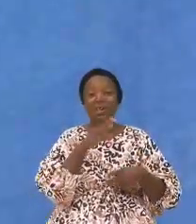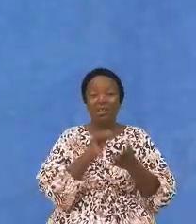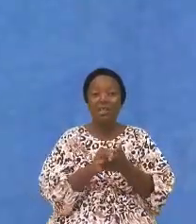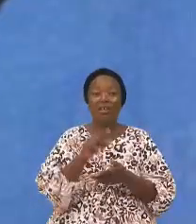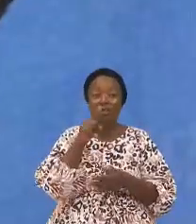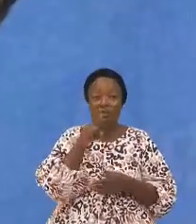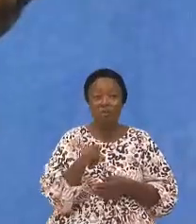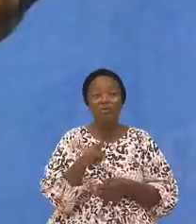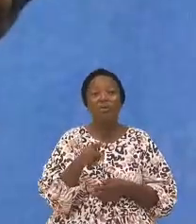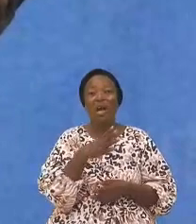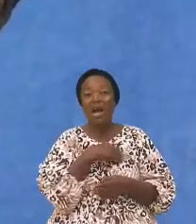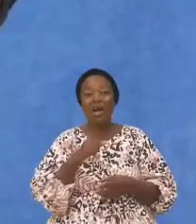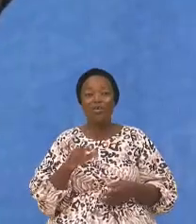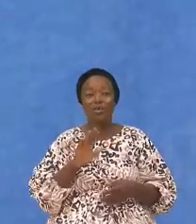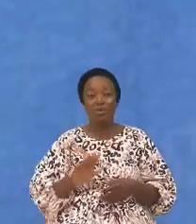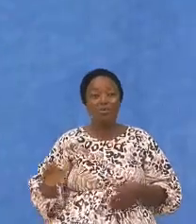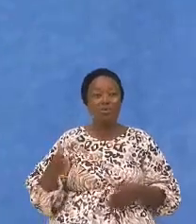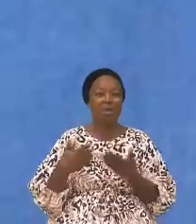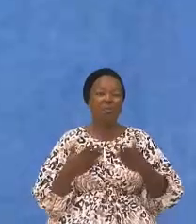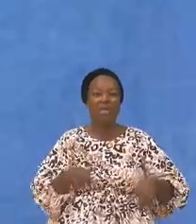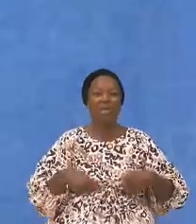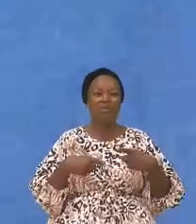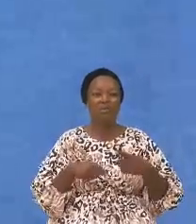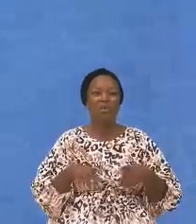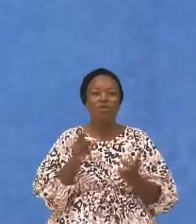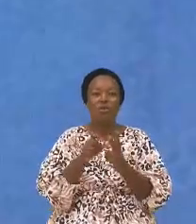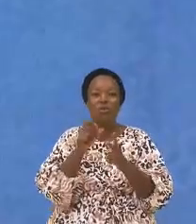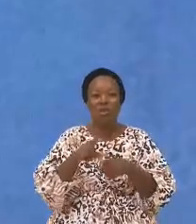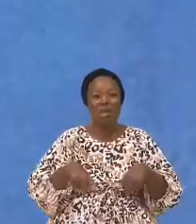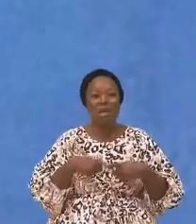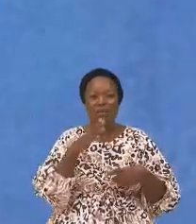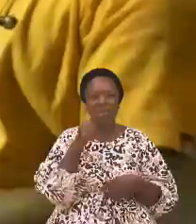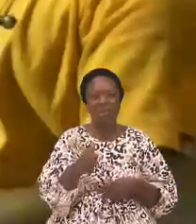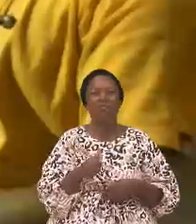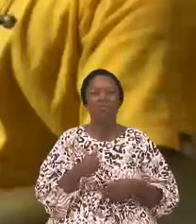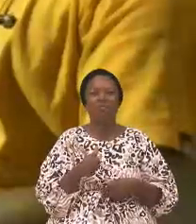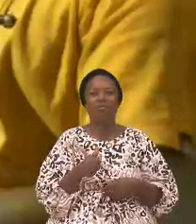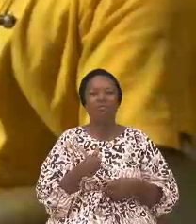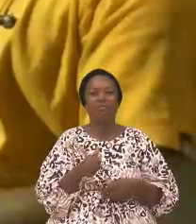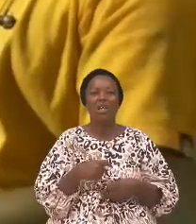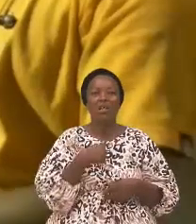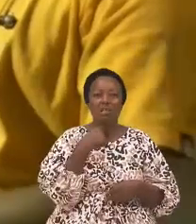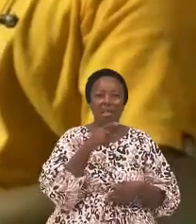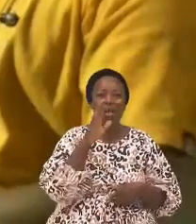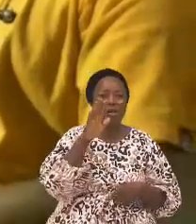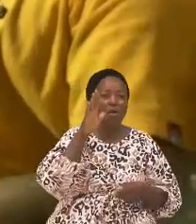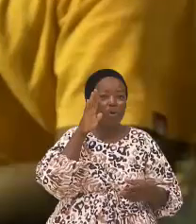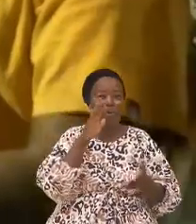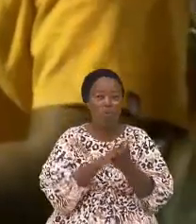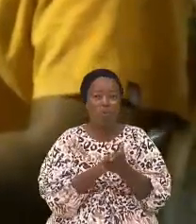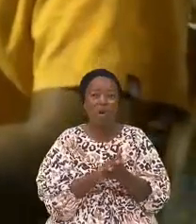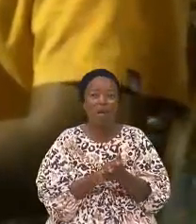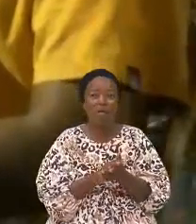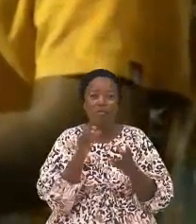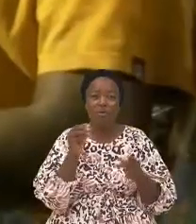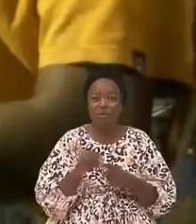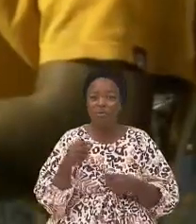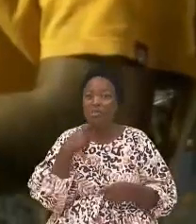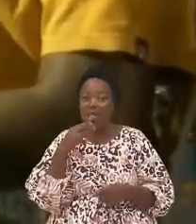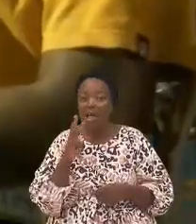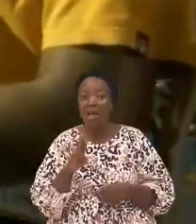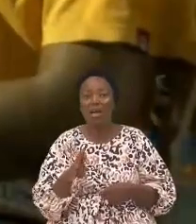life, that both thou and thy seed may live. Choose life yourself. Tell your wife,